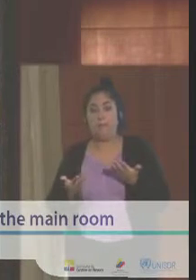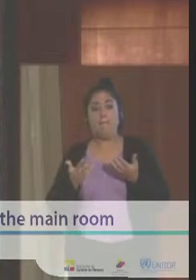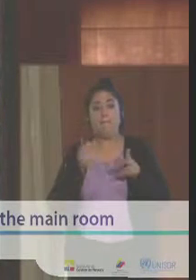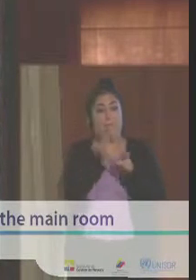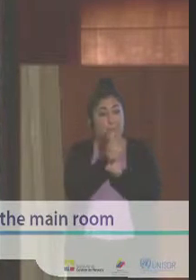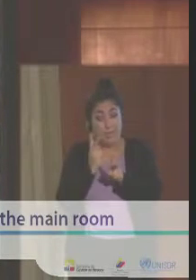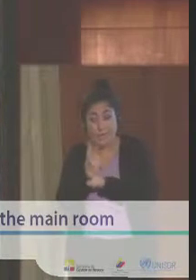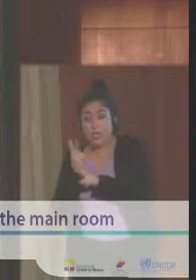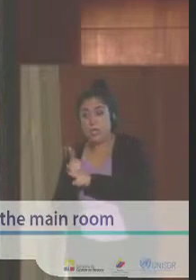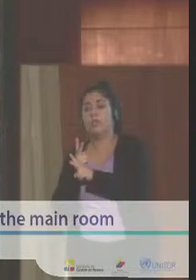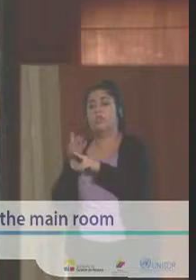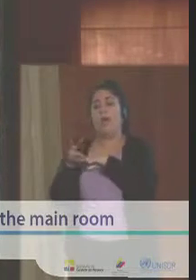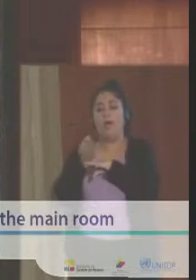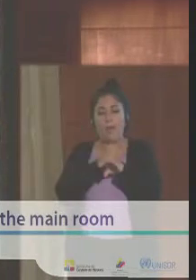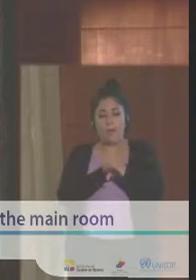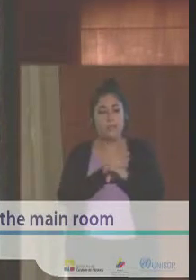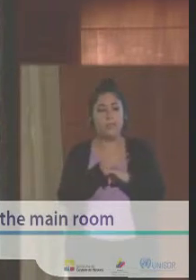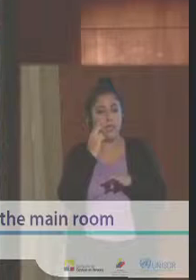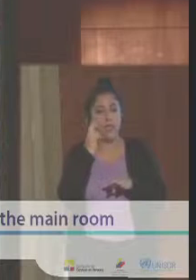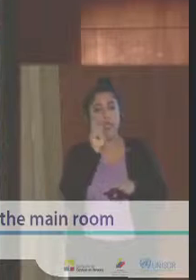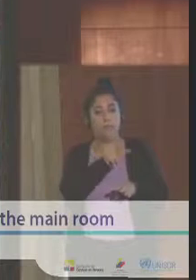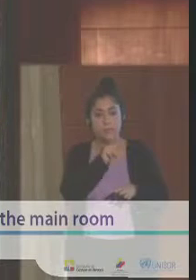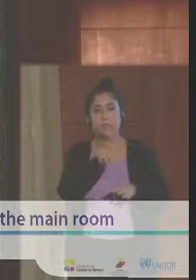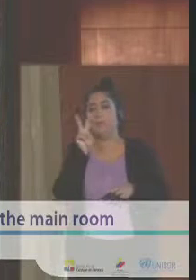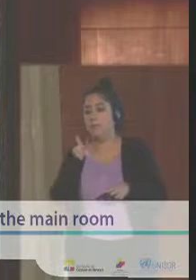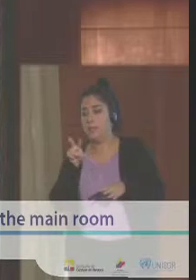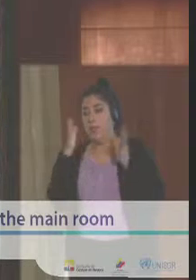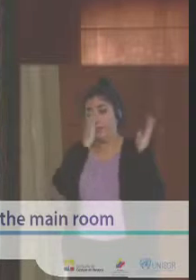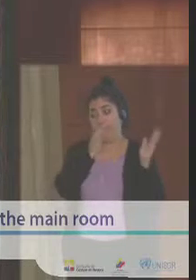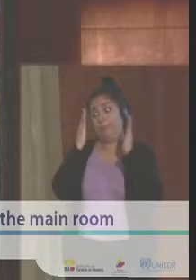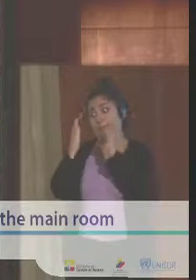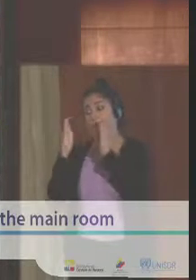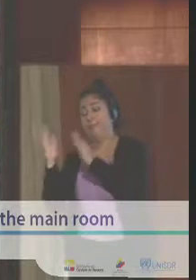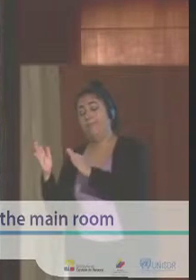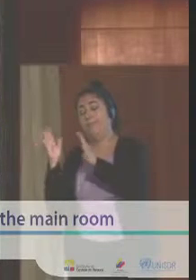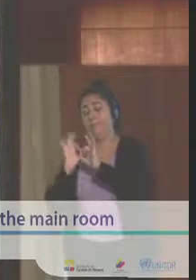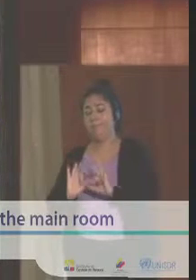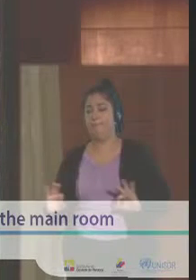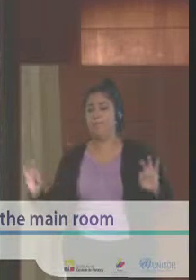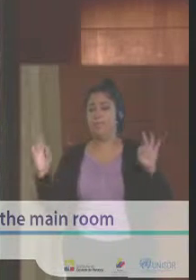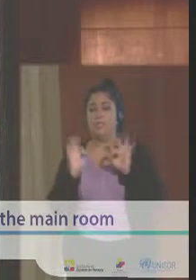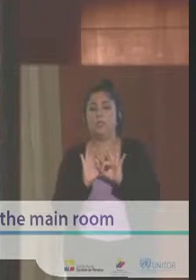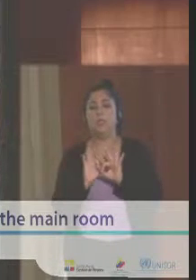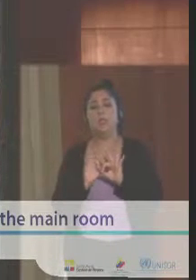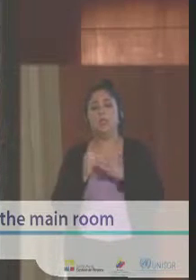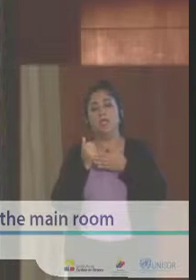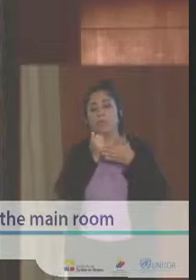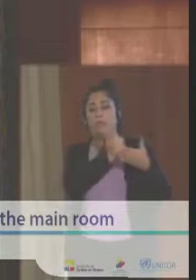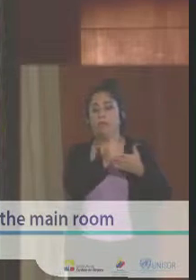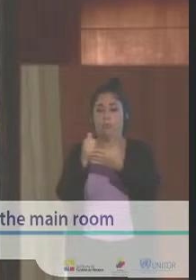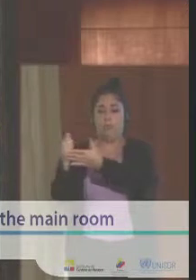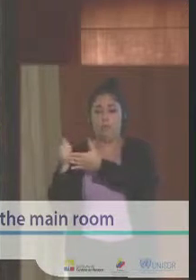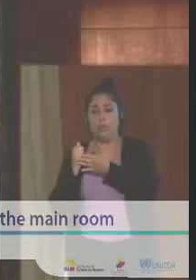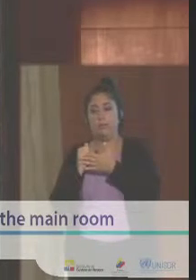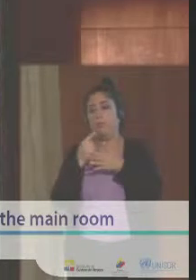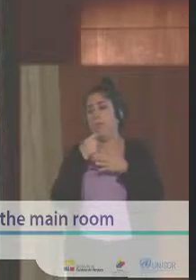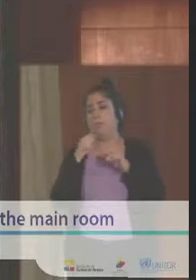affect other social units or the environment, increasing social costs, reducing social profitability.